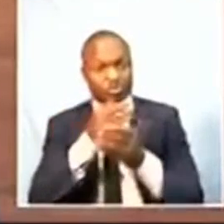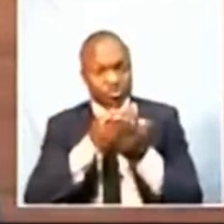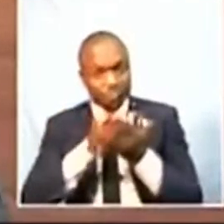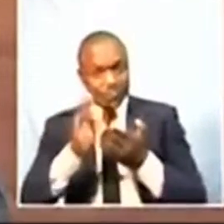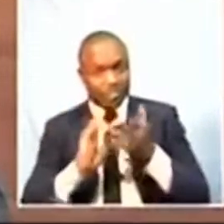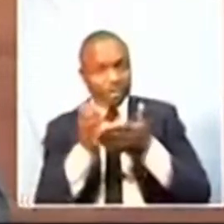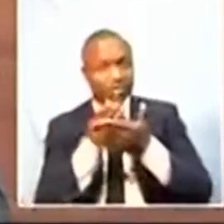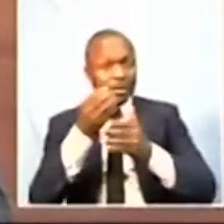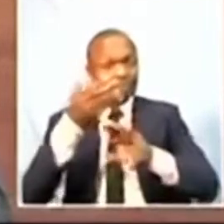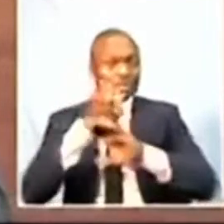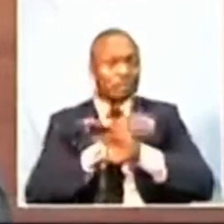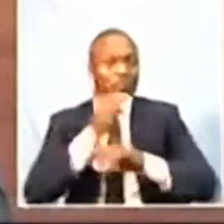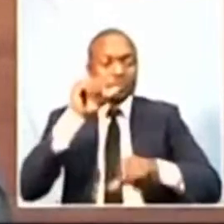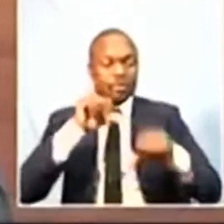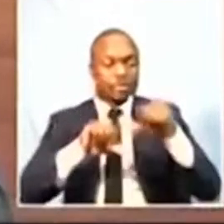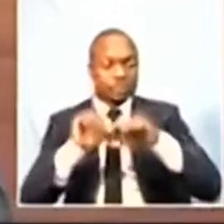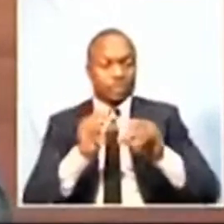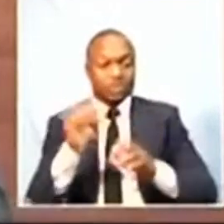people before the auditors came.